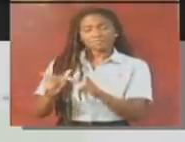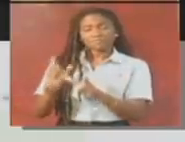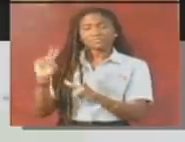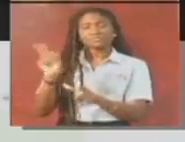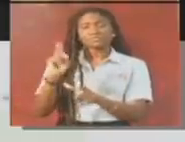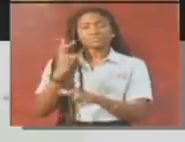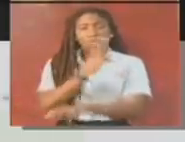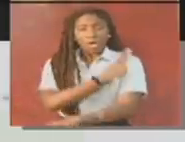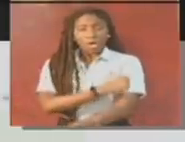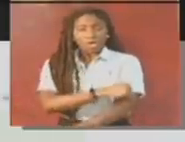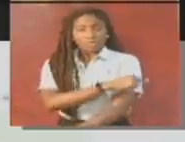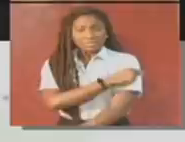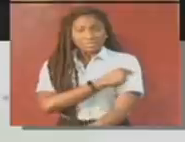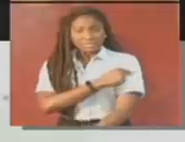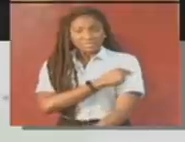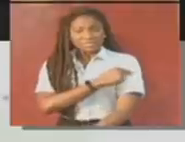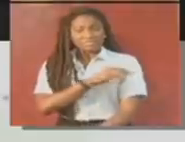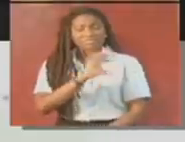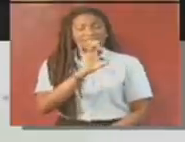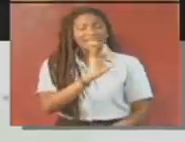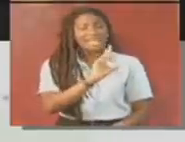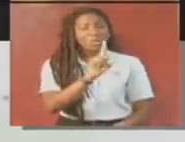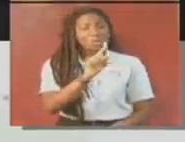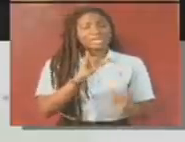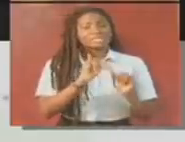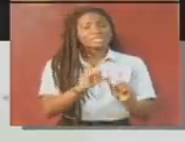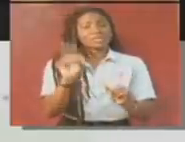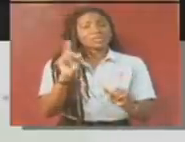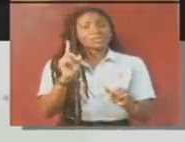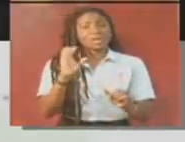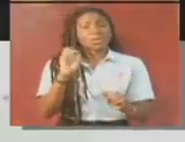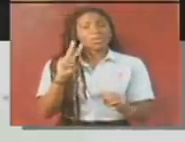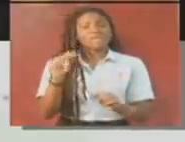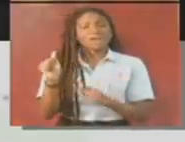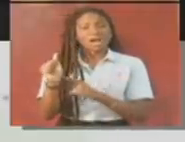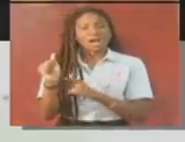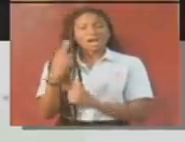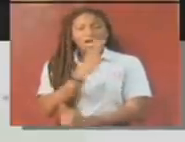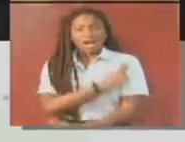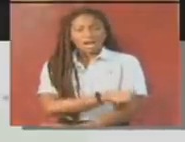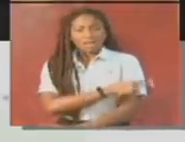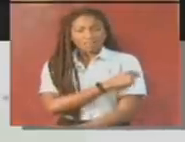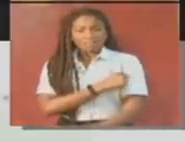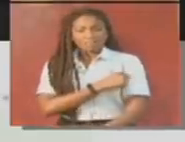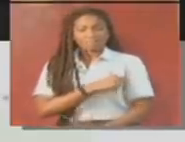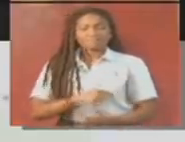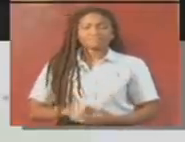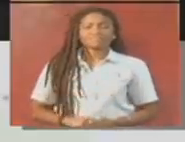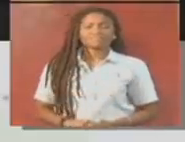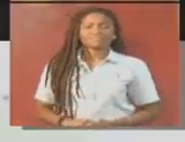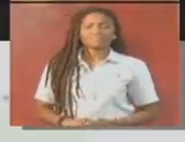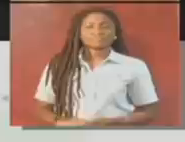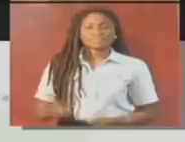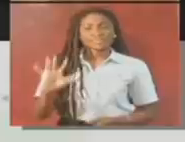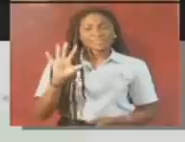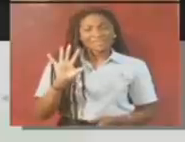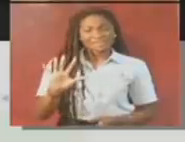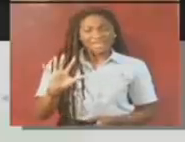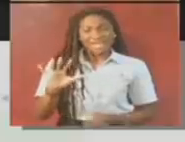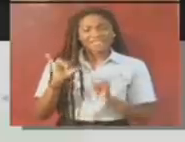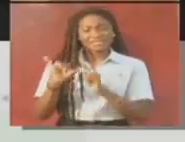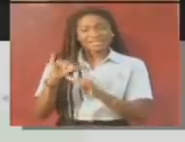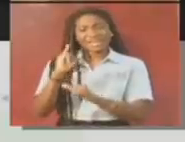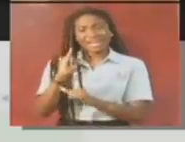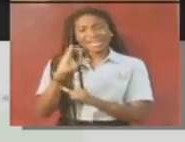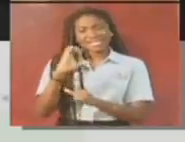as follows. There are 81 at the Couva Medical and Multi-Training Facility, 5 of them in ICU